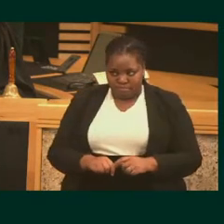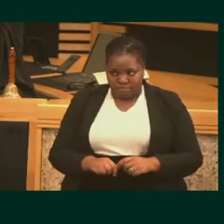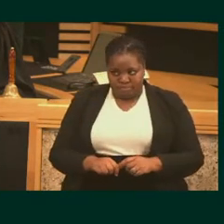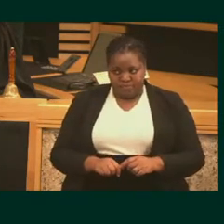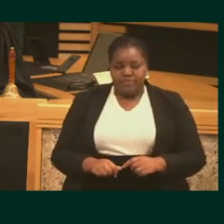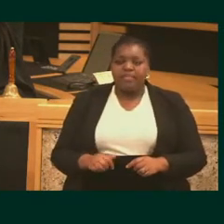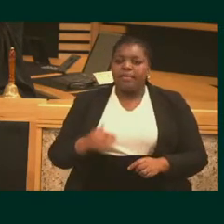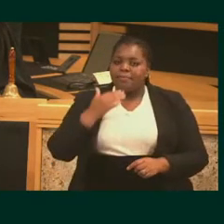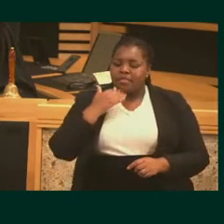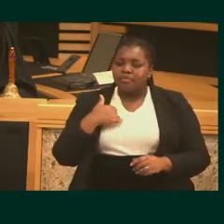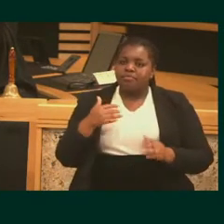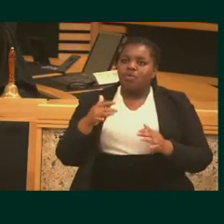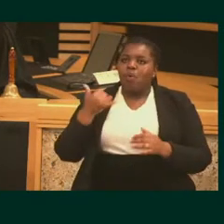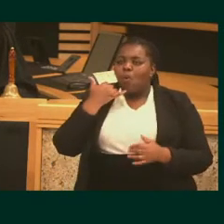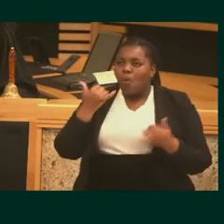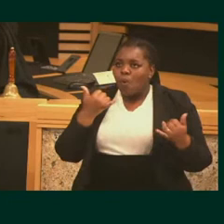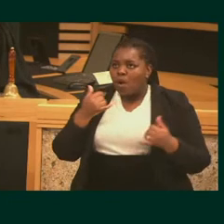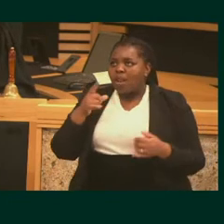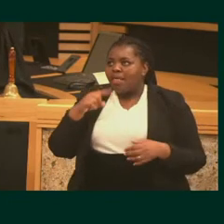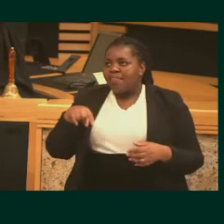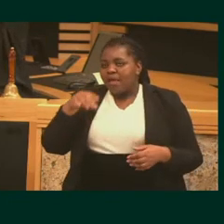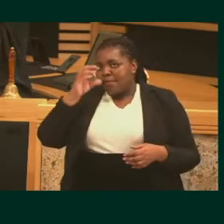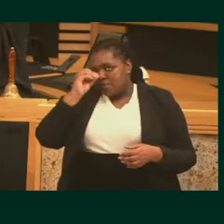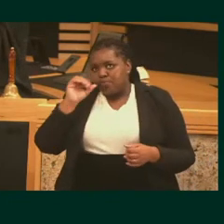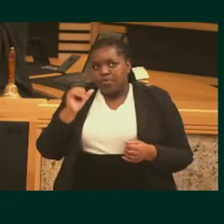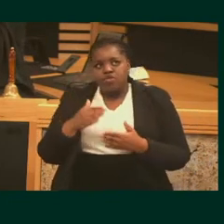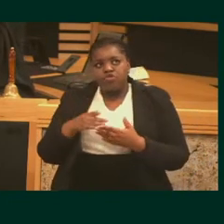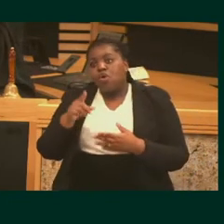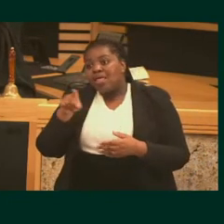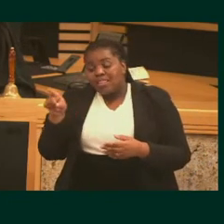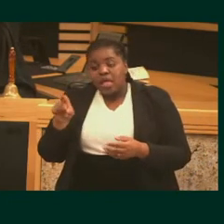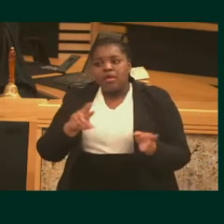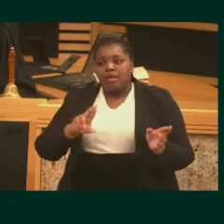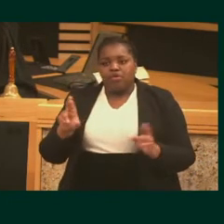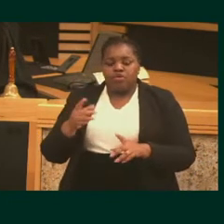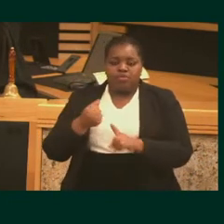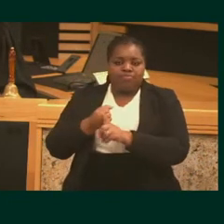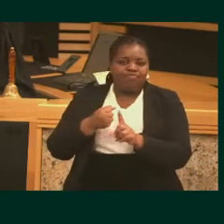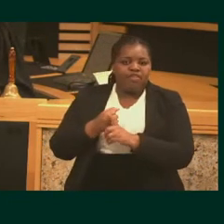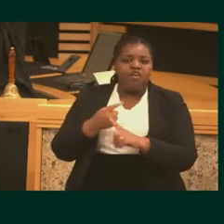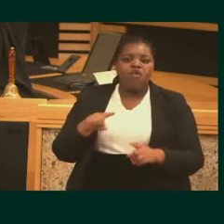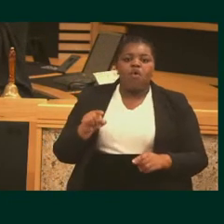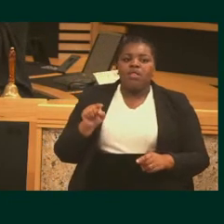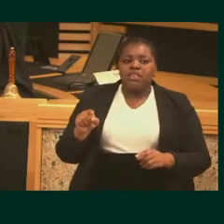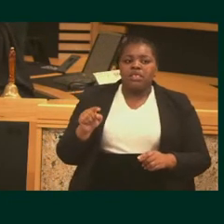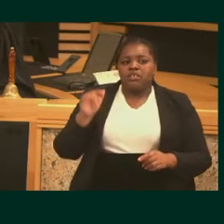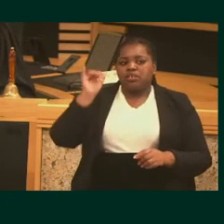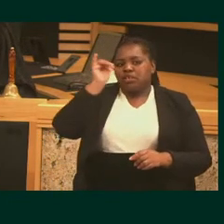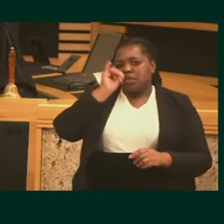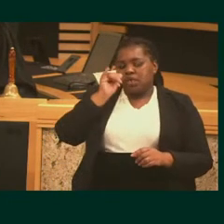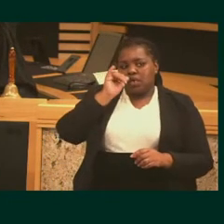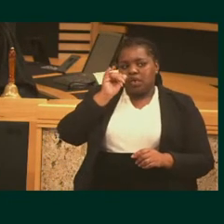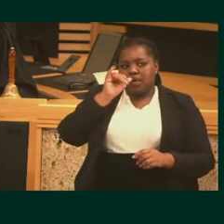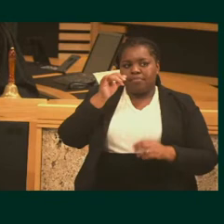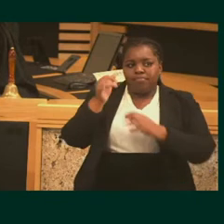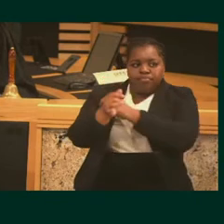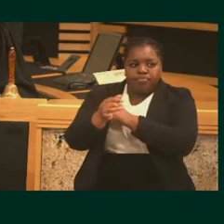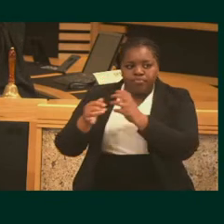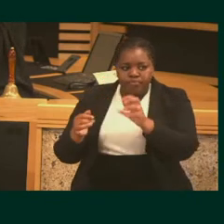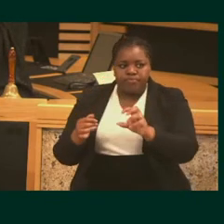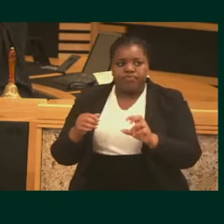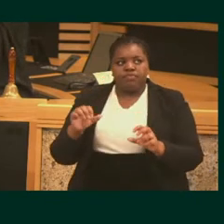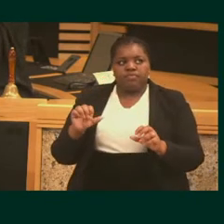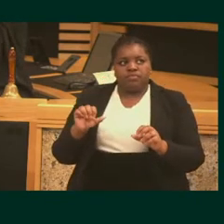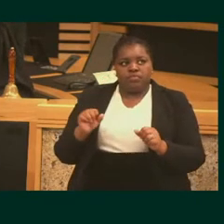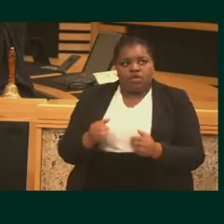on State security agencies to be proactive in this fight against organized crime through strengthening the intelligence arm of